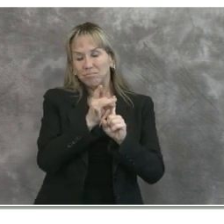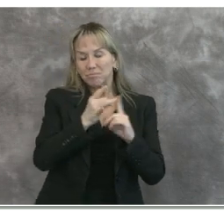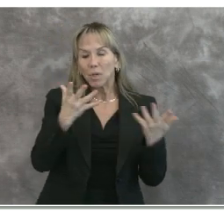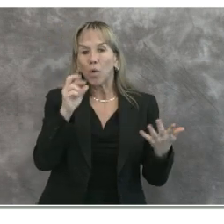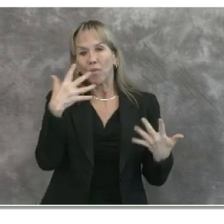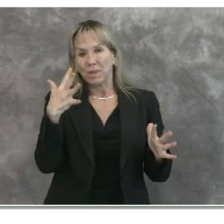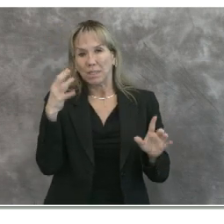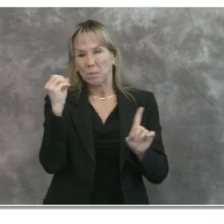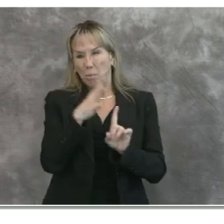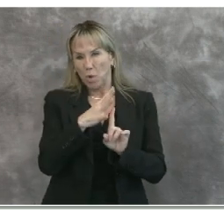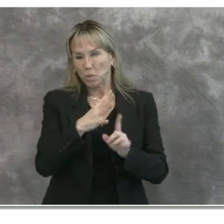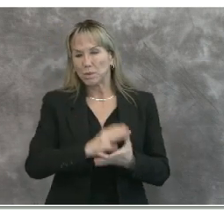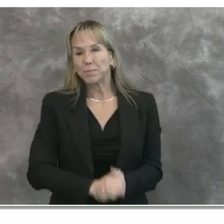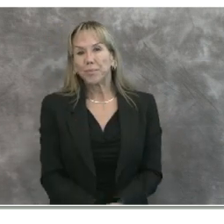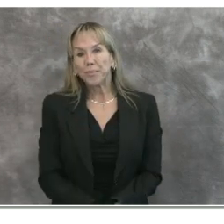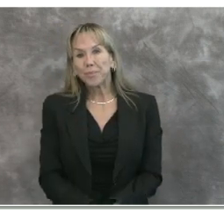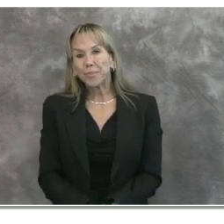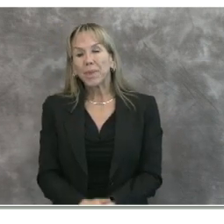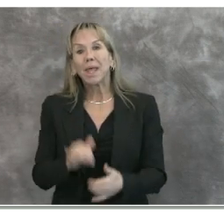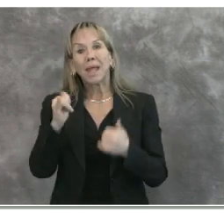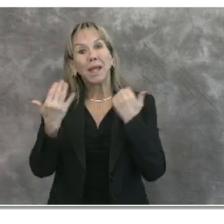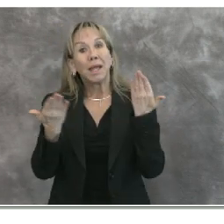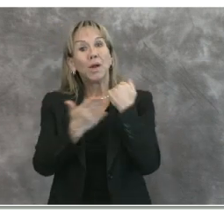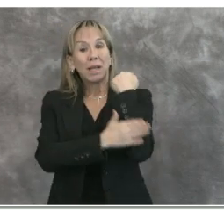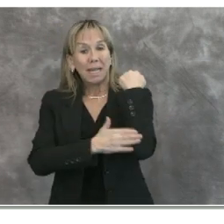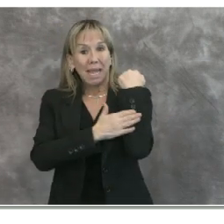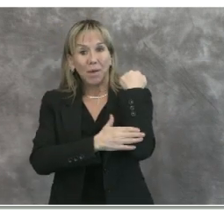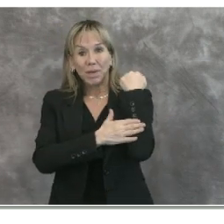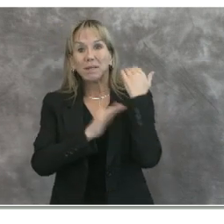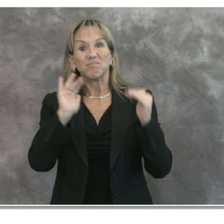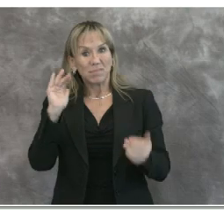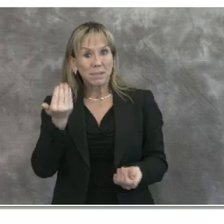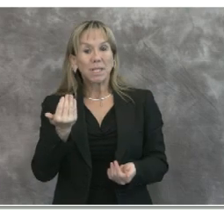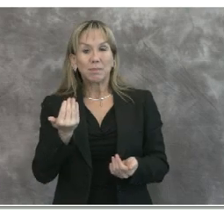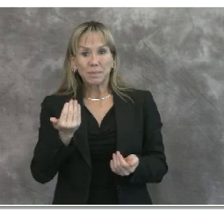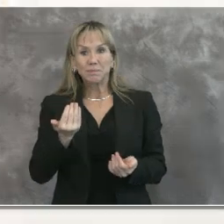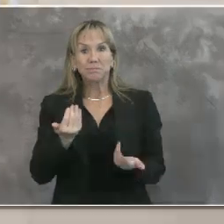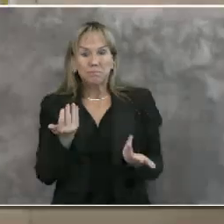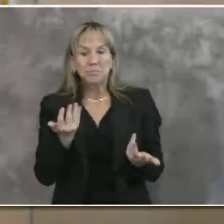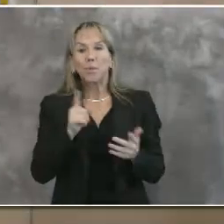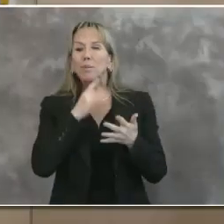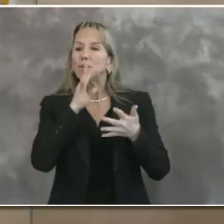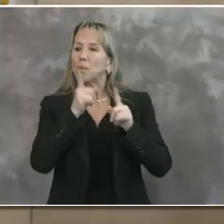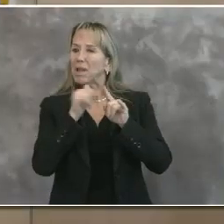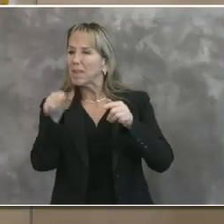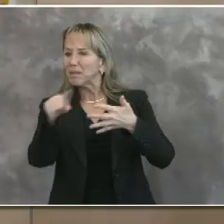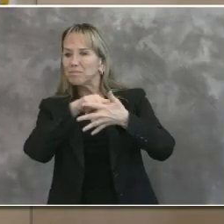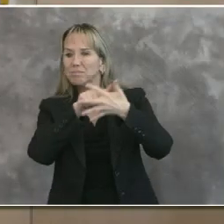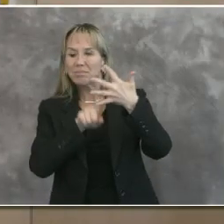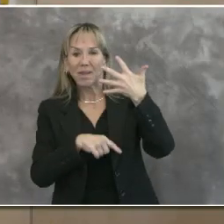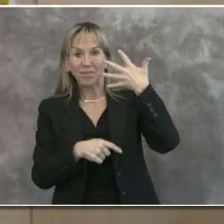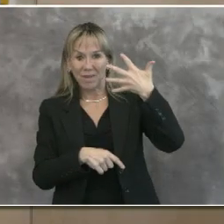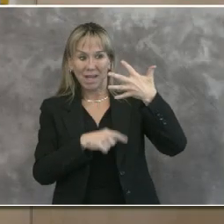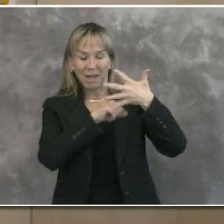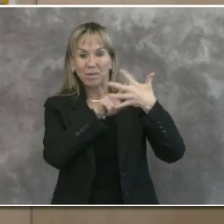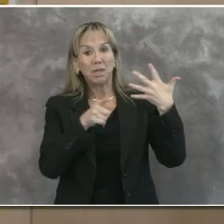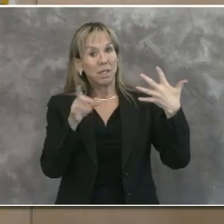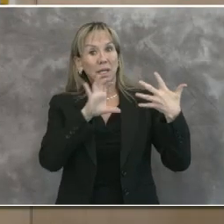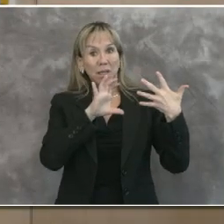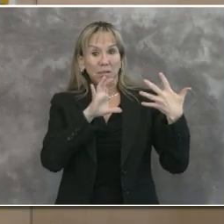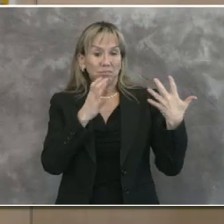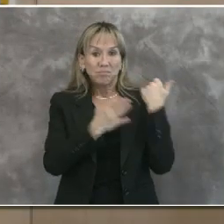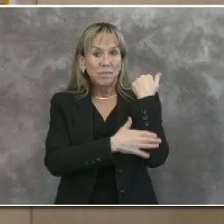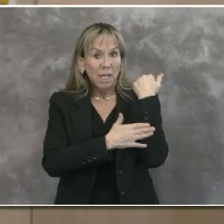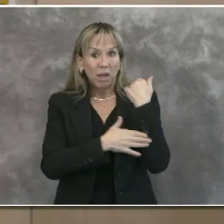been exposed. And the county appears, when we talk about those 5 metrics, the county appears to